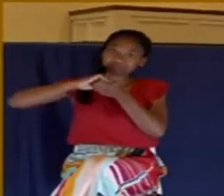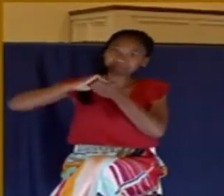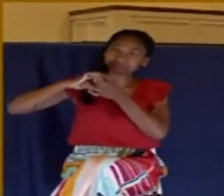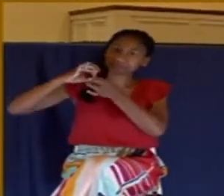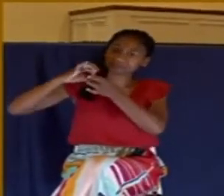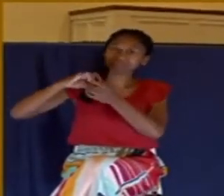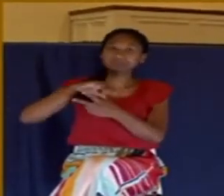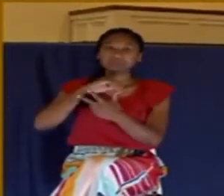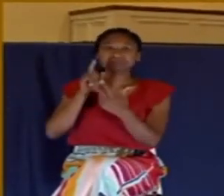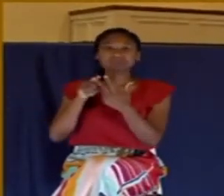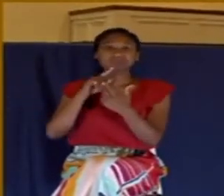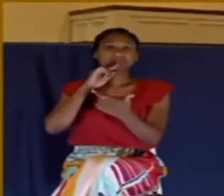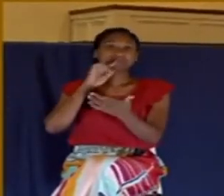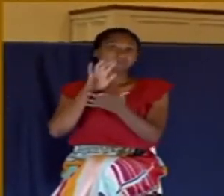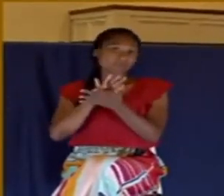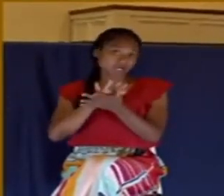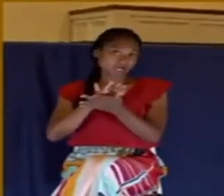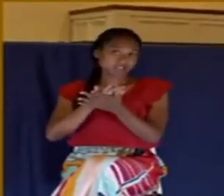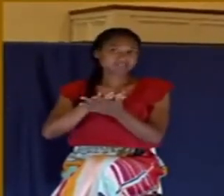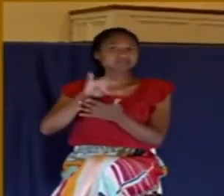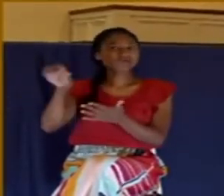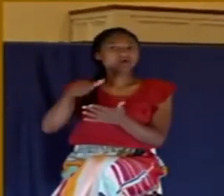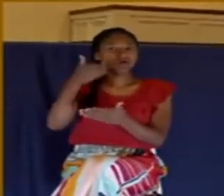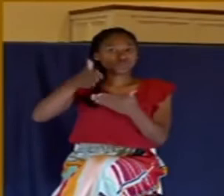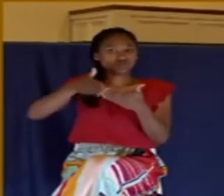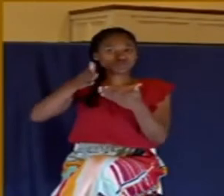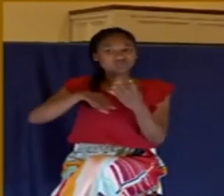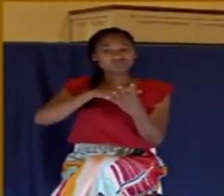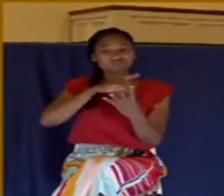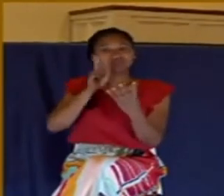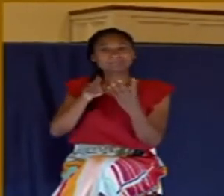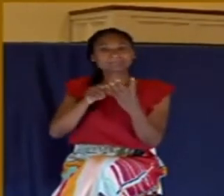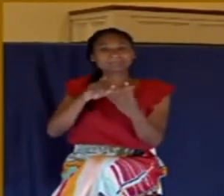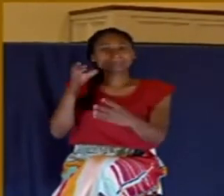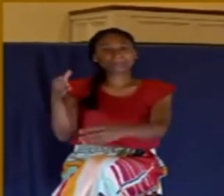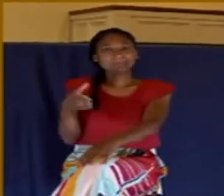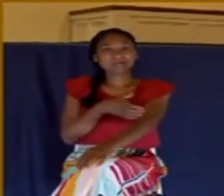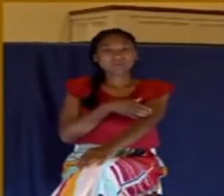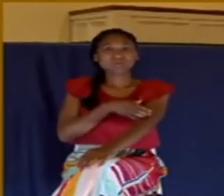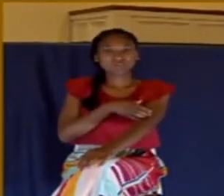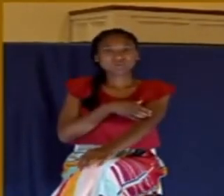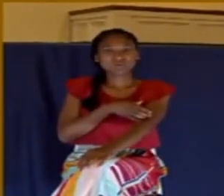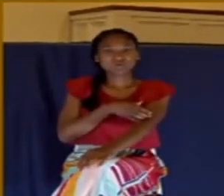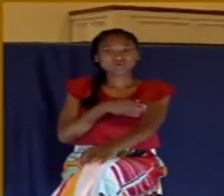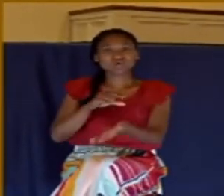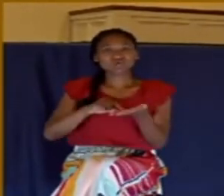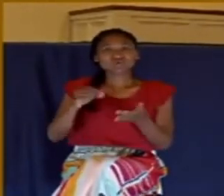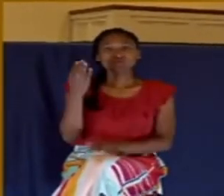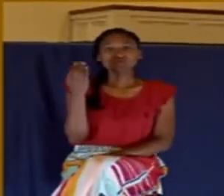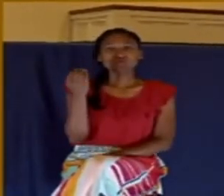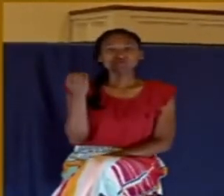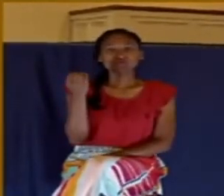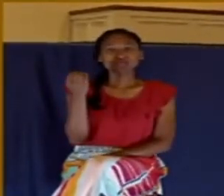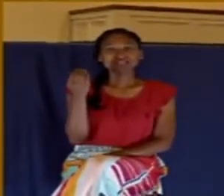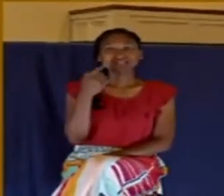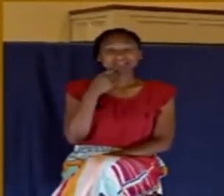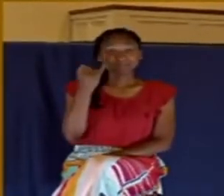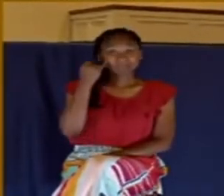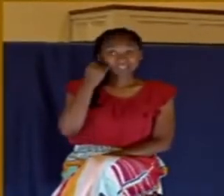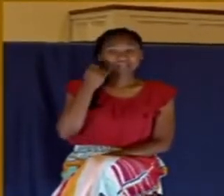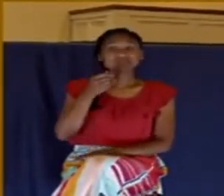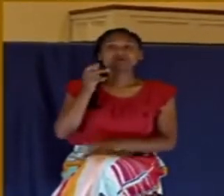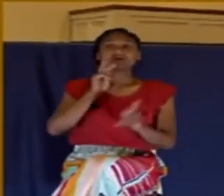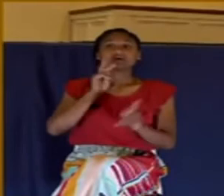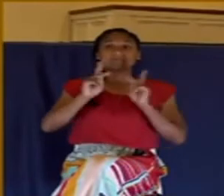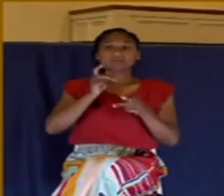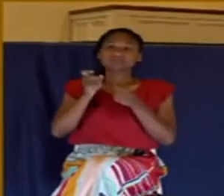here's another thing that happens when we go through the fiery trial, power. Look at verse 14. And if you be reproached for the name of Christ, happy are ye. The Spirit